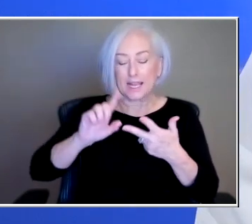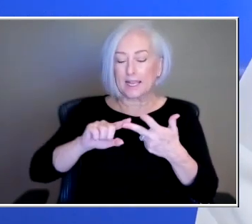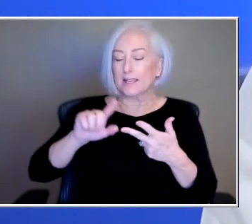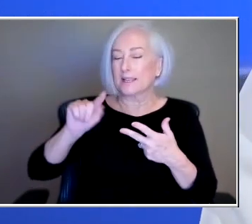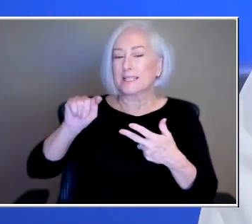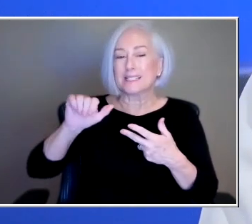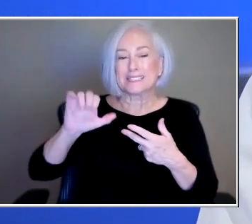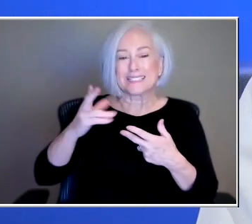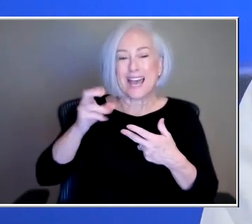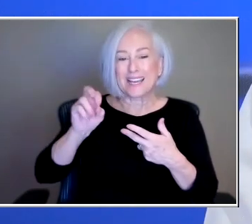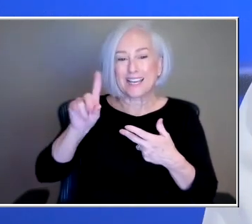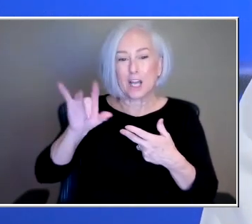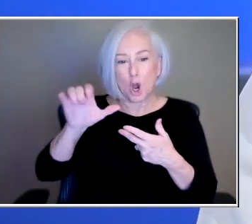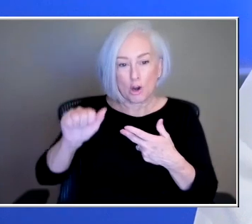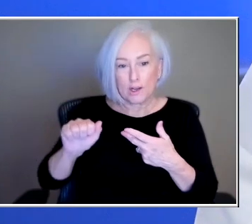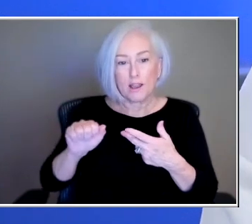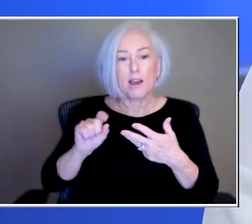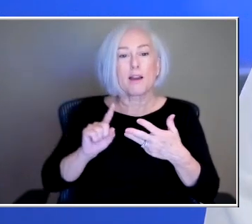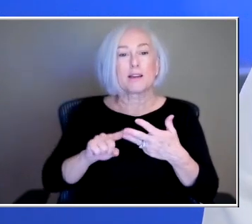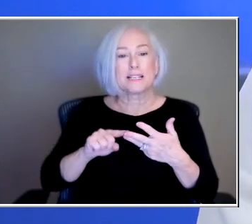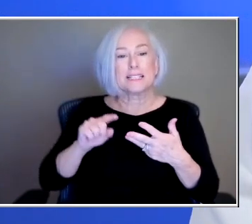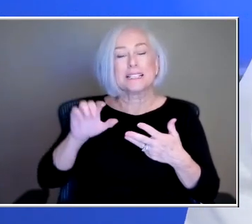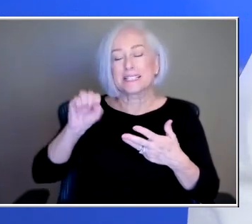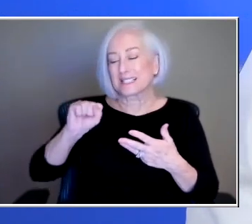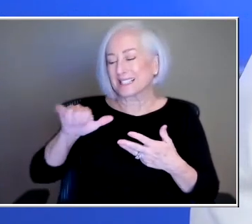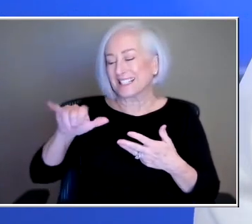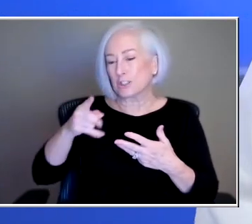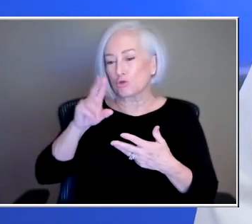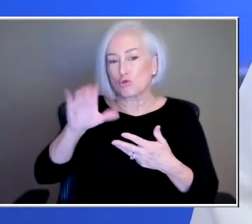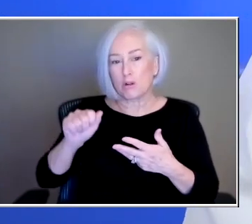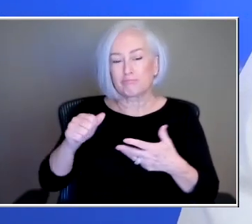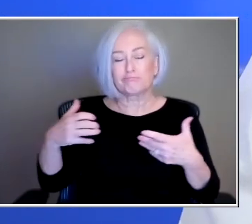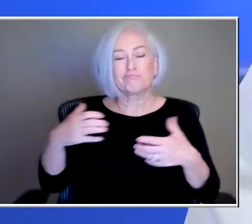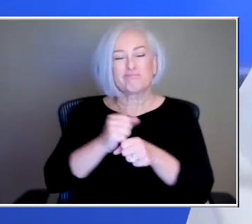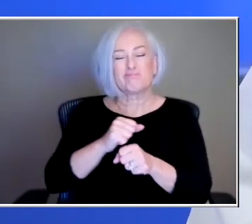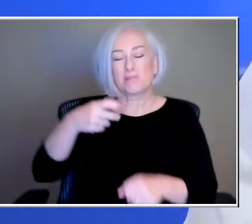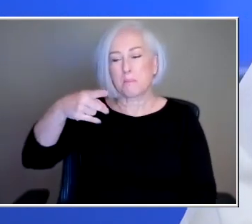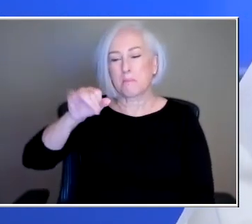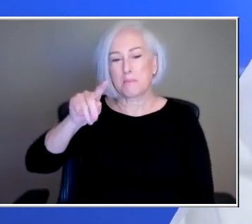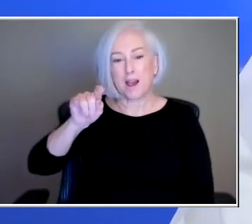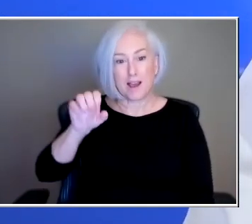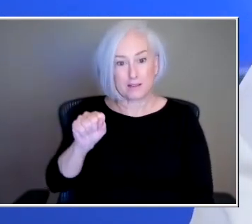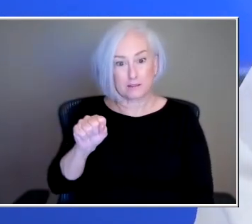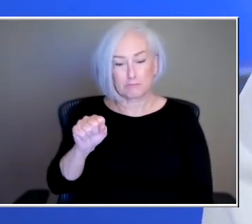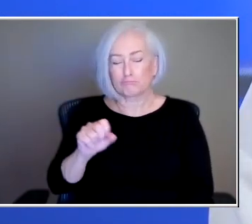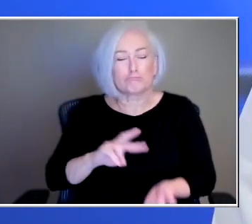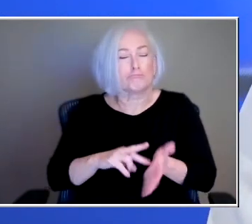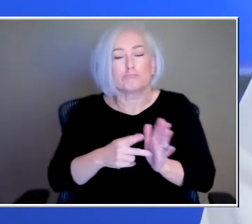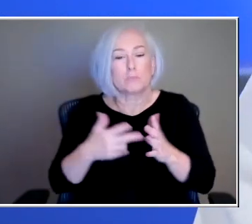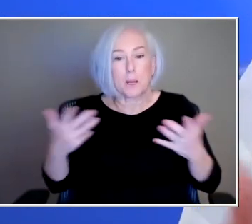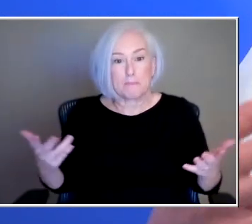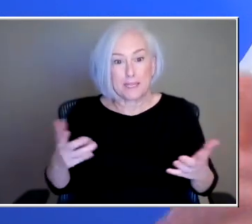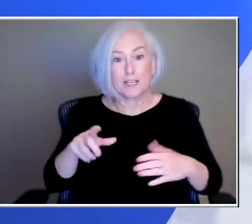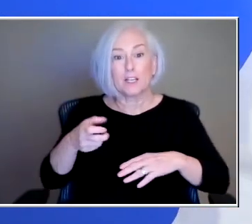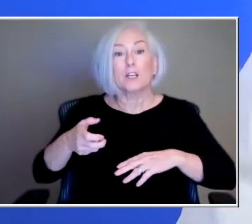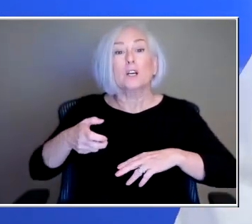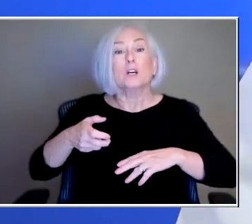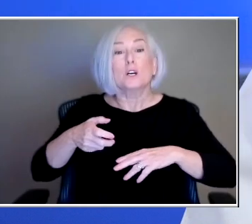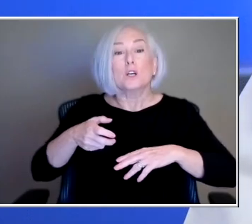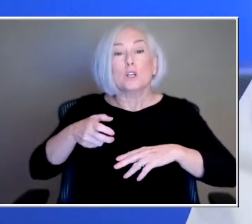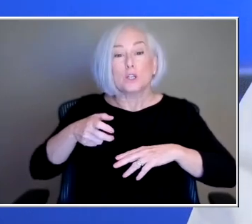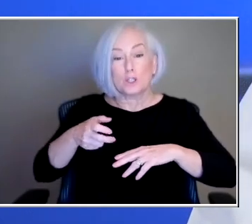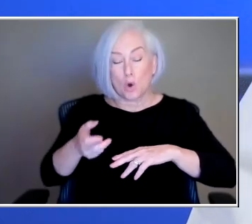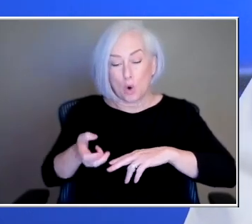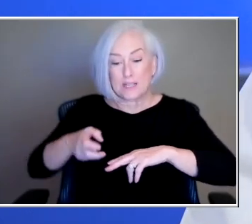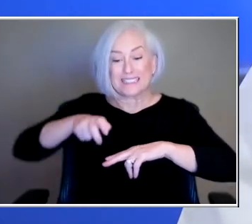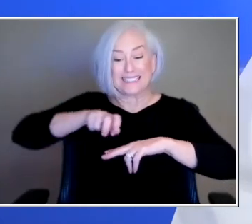think it's helpful to think about what happens normally, and I think I'll explain POTS. So when we stand up or go from a seated to a standing position, gravity is going to try to pull our